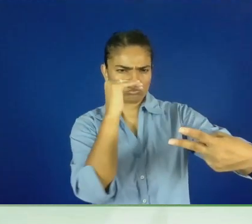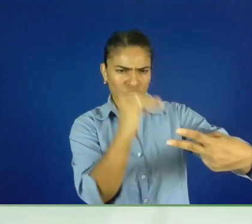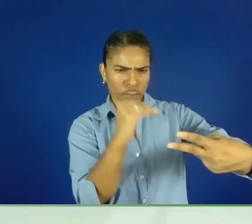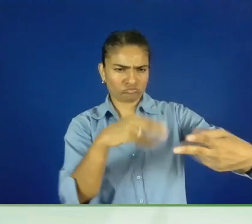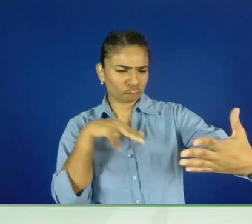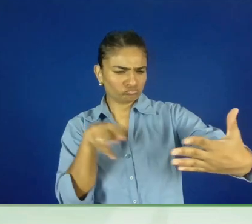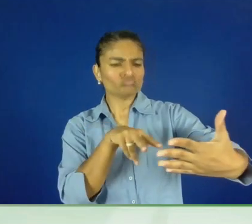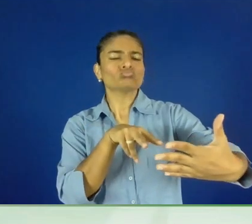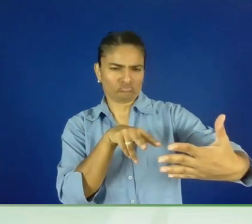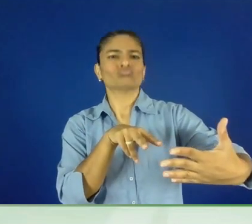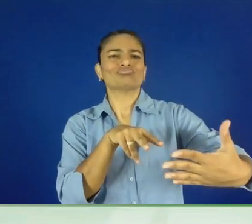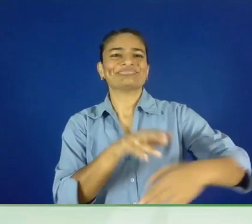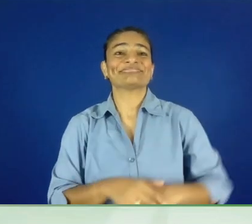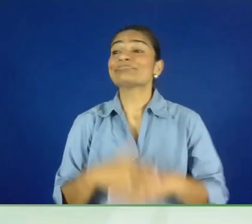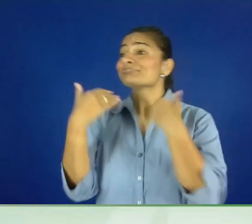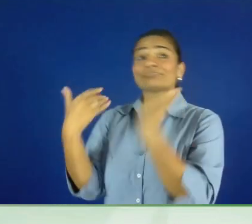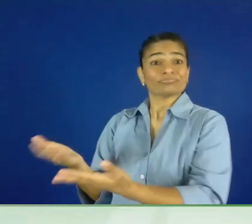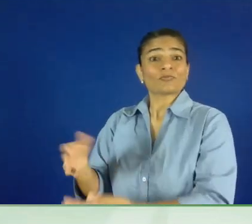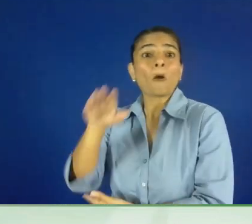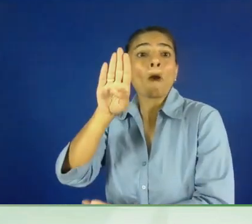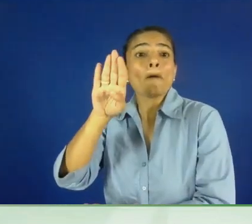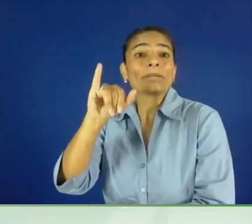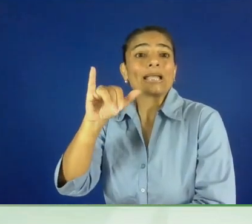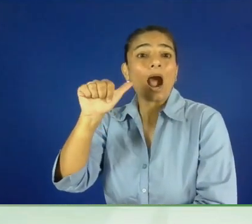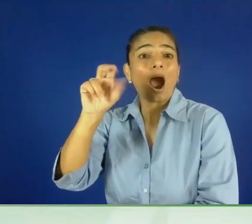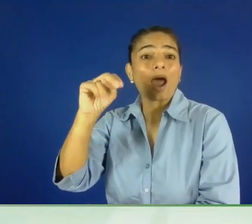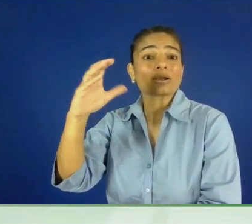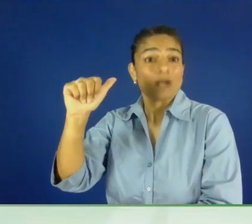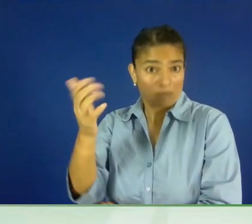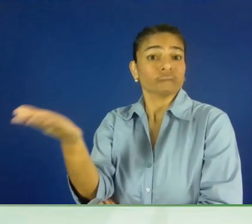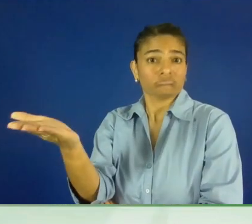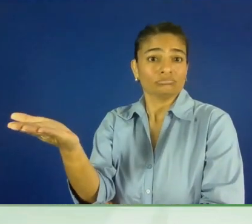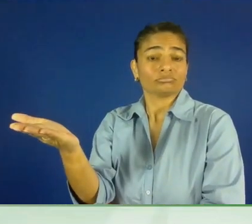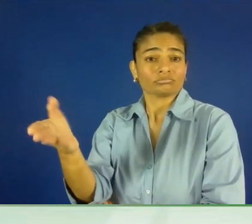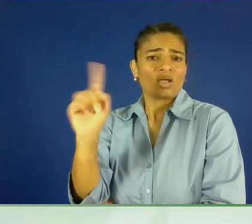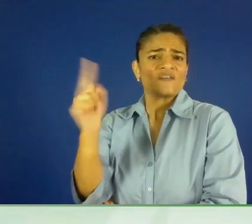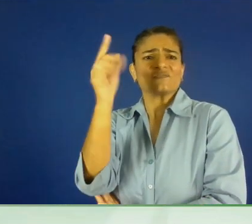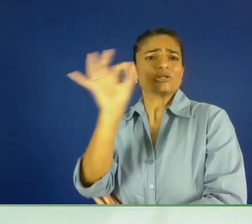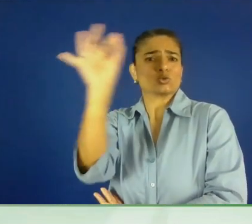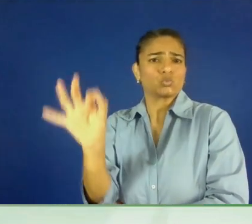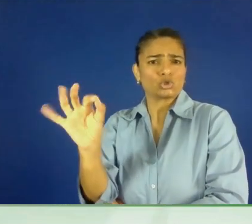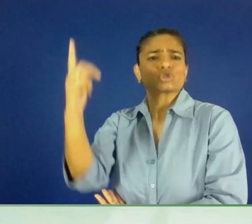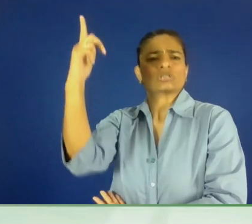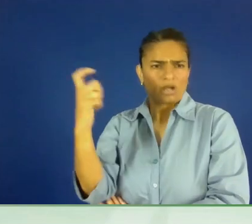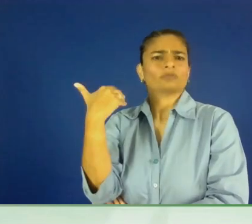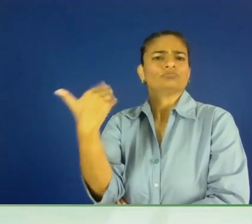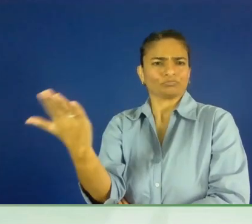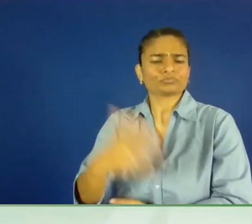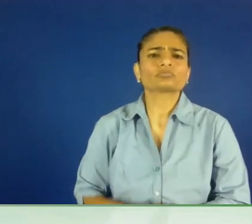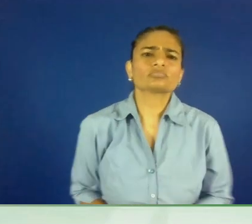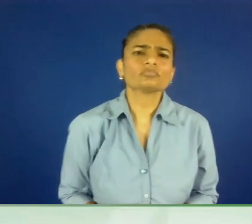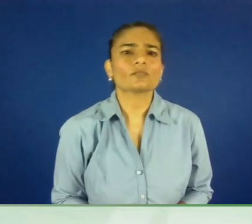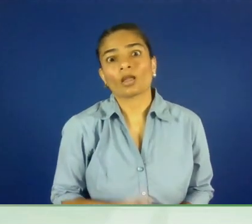is sort of one of those weird questions. If you were in the audience today, what is the first question you would ask this